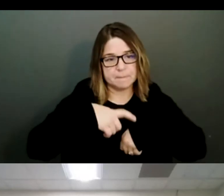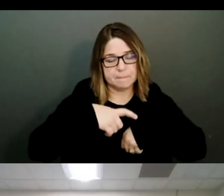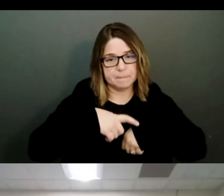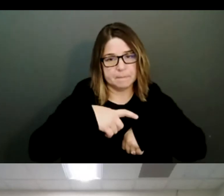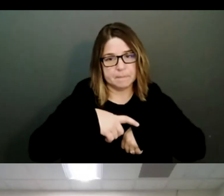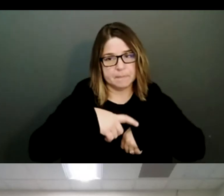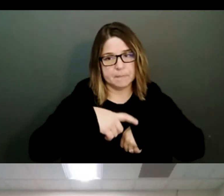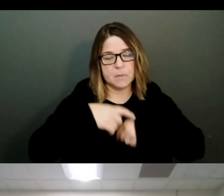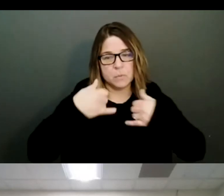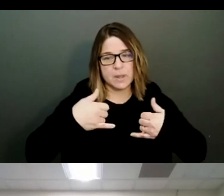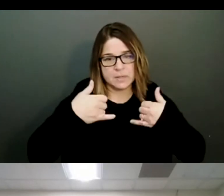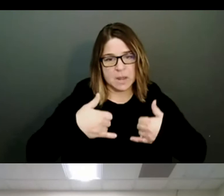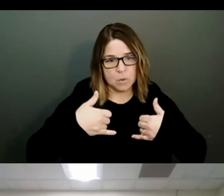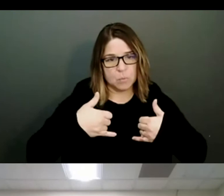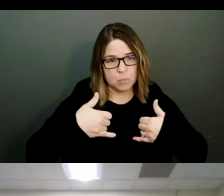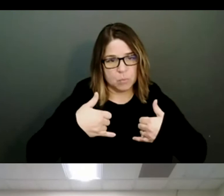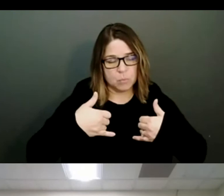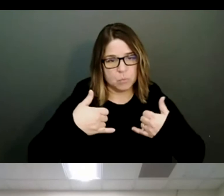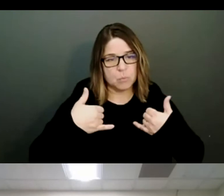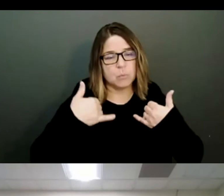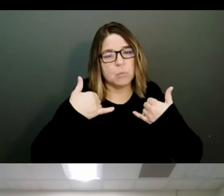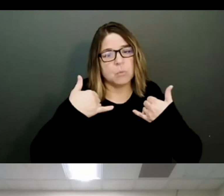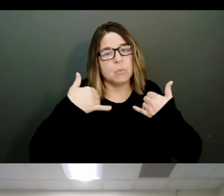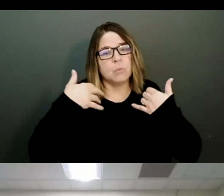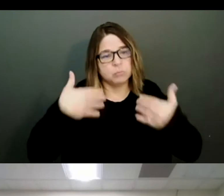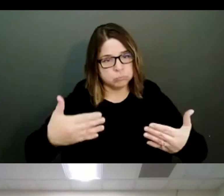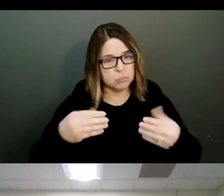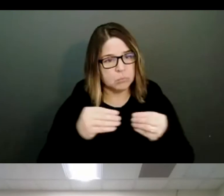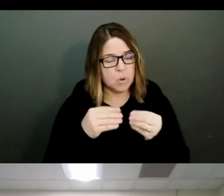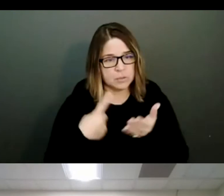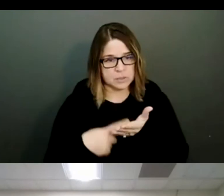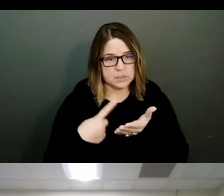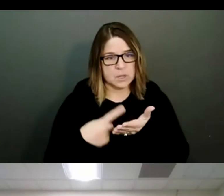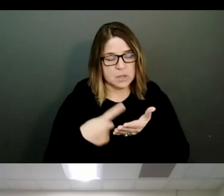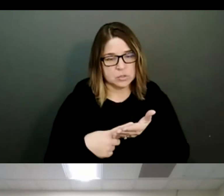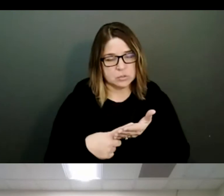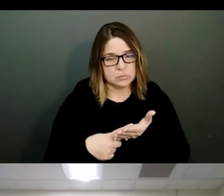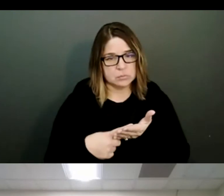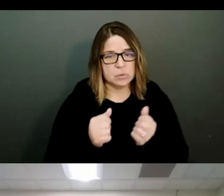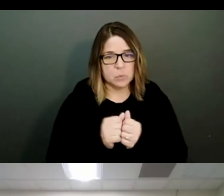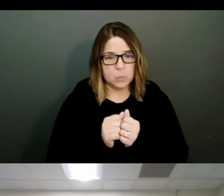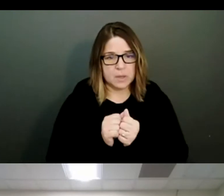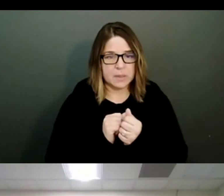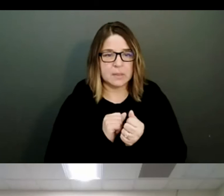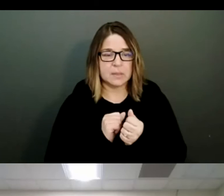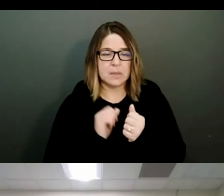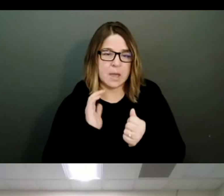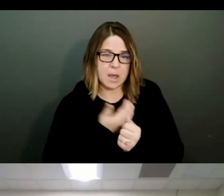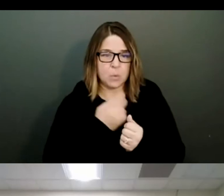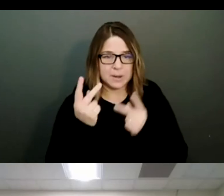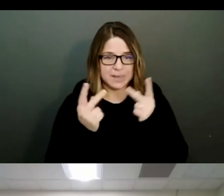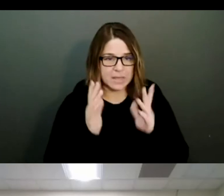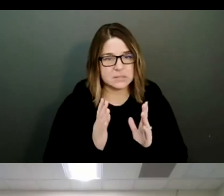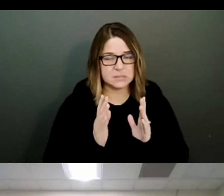spend engaging in further discussion and rich dialogue with these guests and experts.